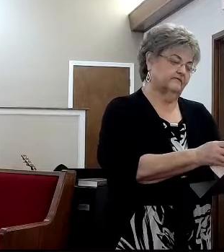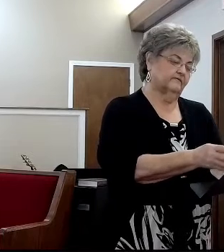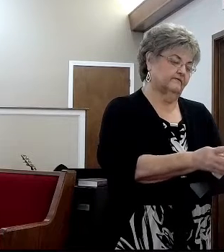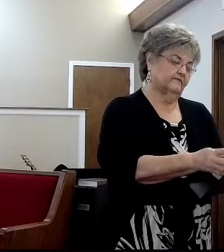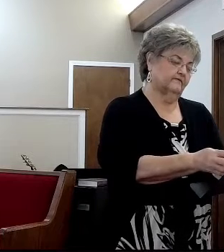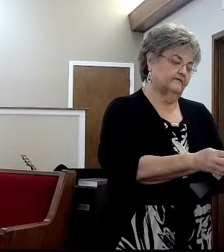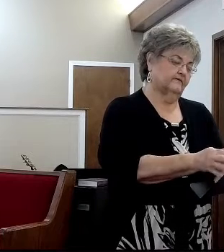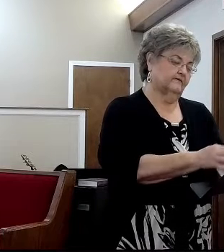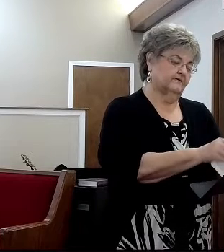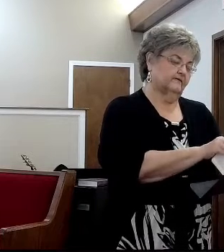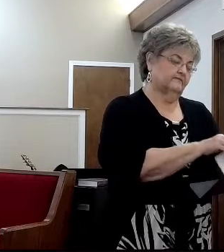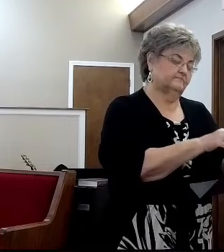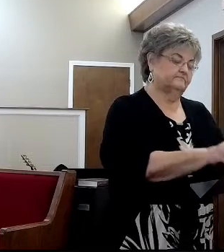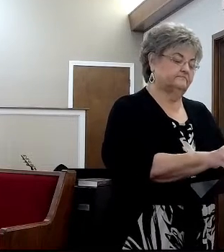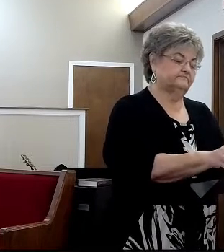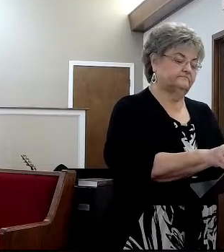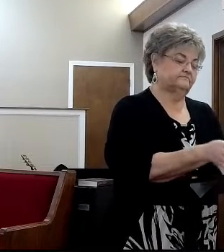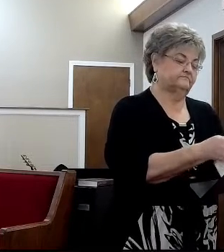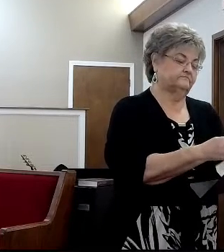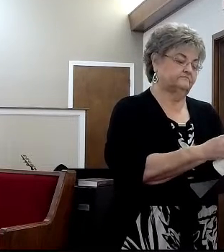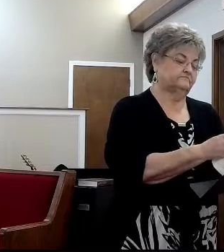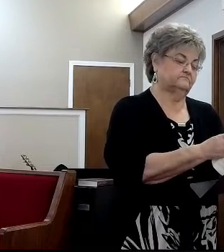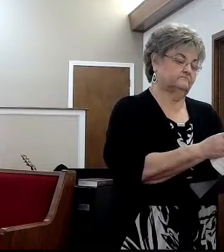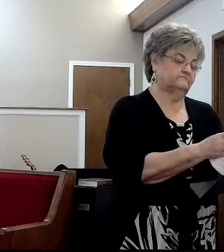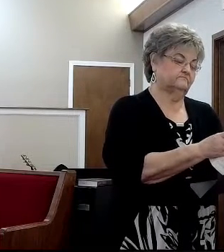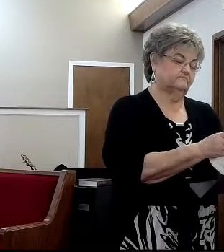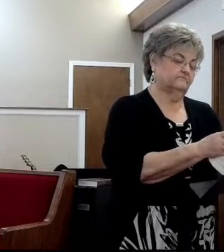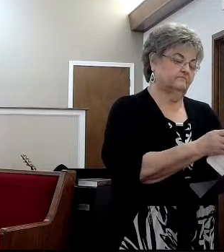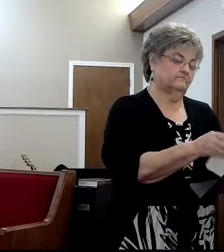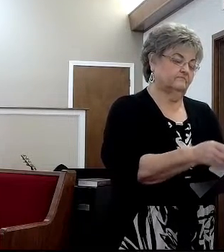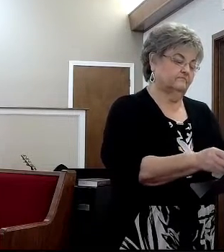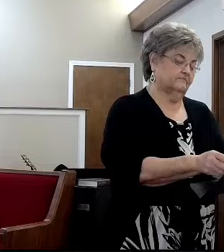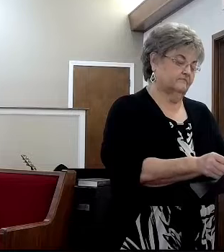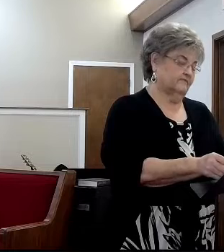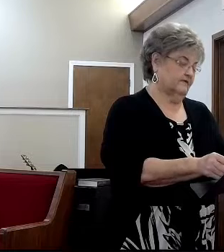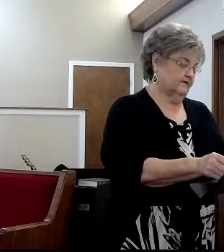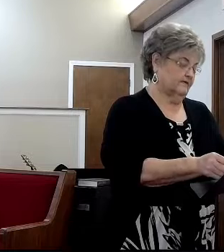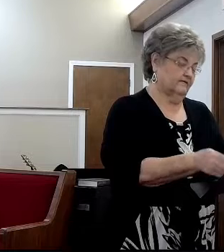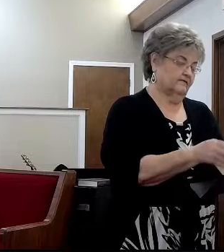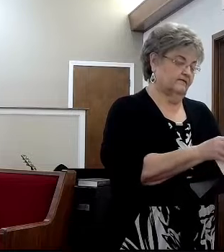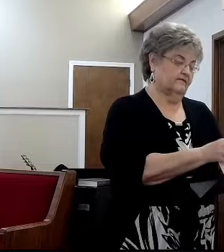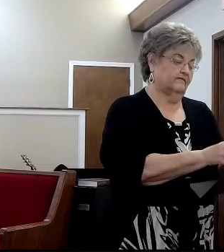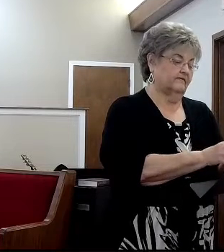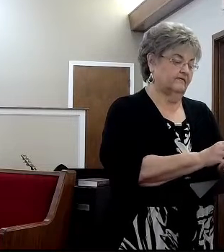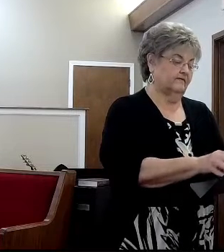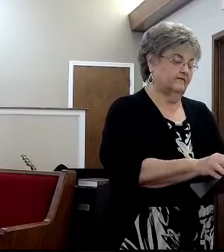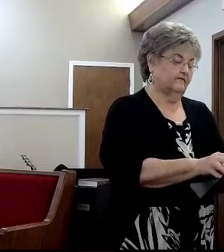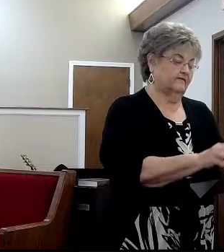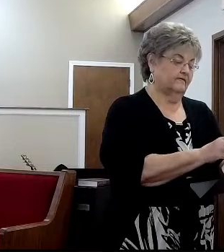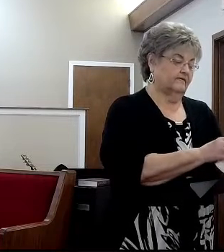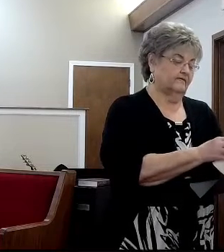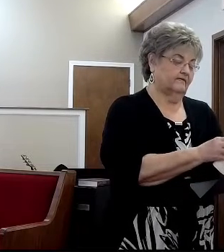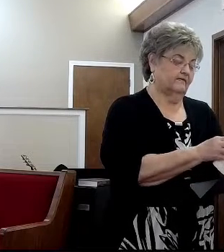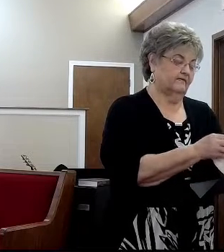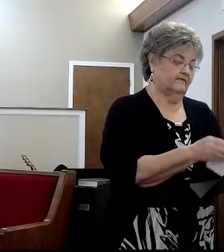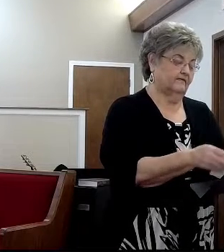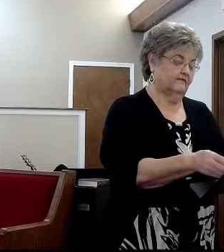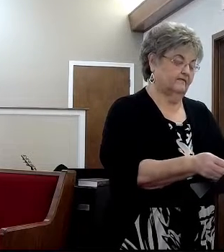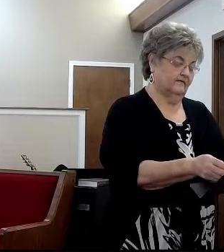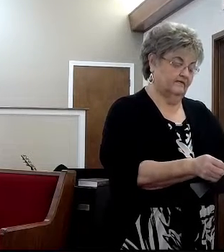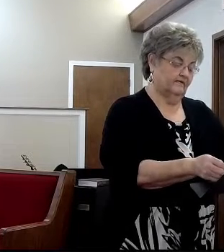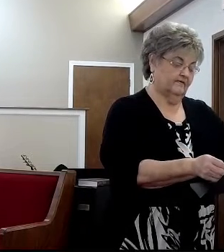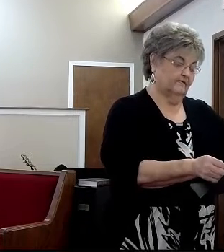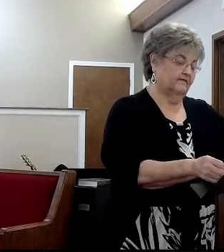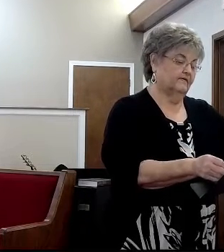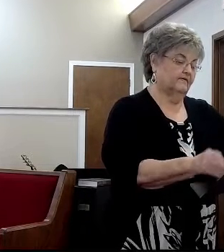turn around. We'll be in like 2, 3, and several other chapters. But the book of Proverbs, written by Solomon, as I said, consists of